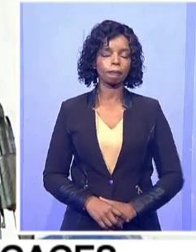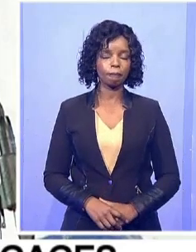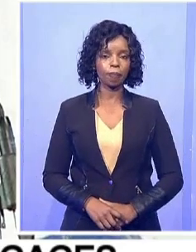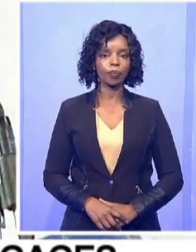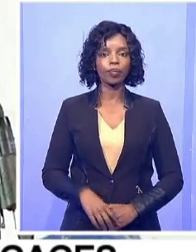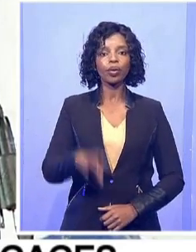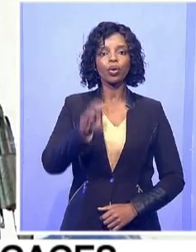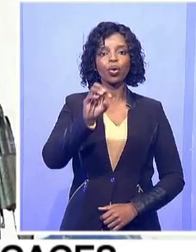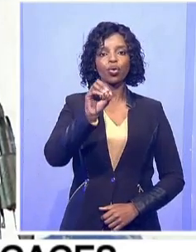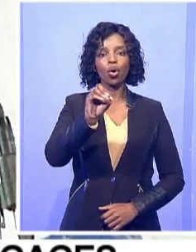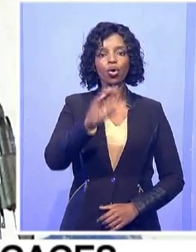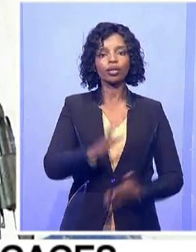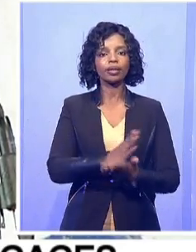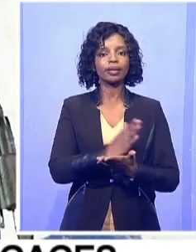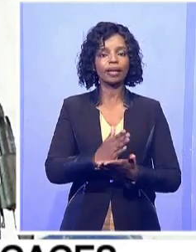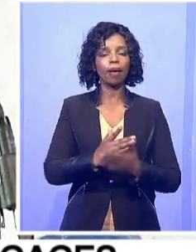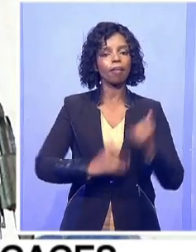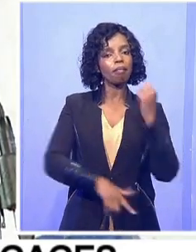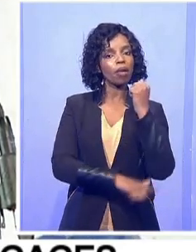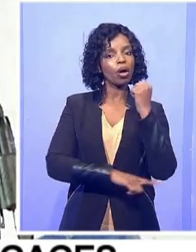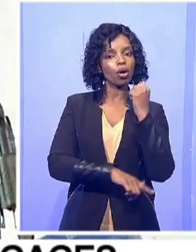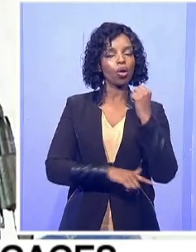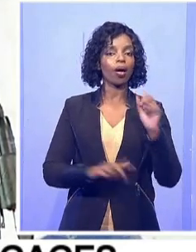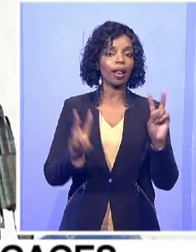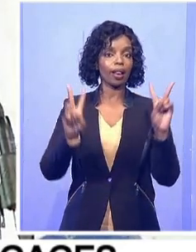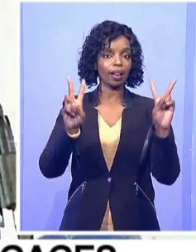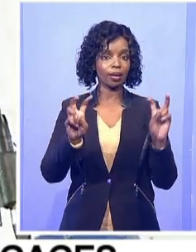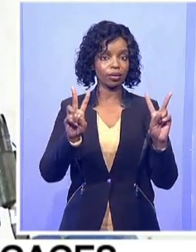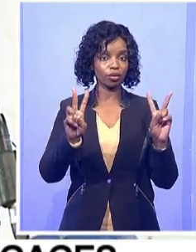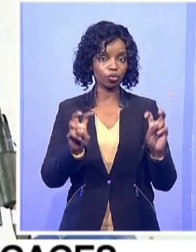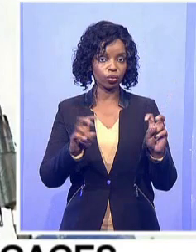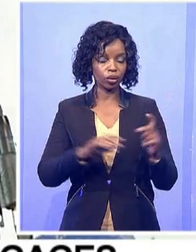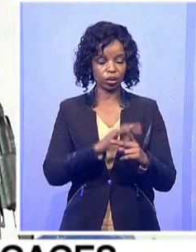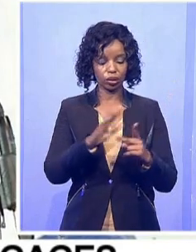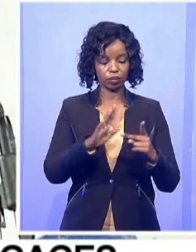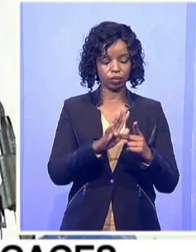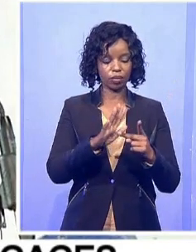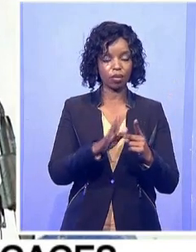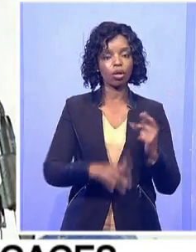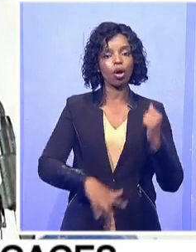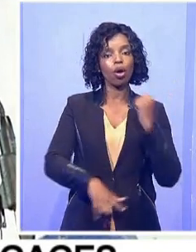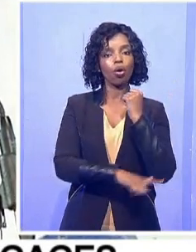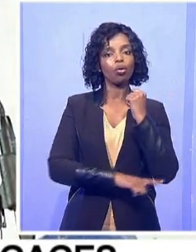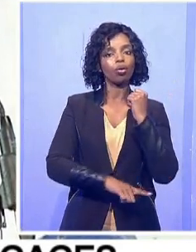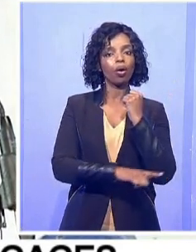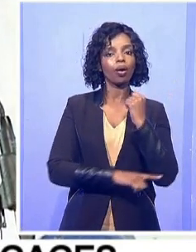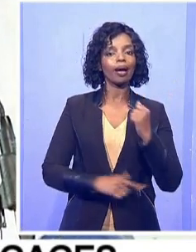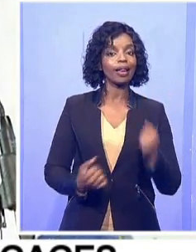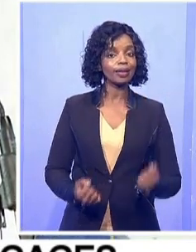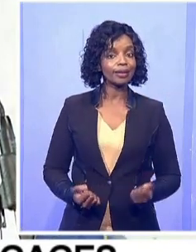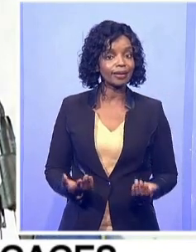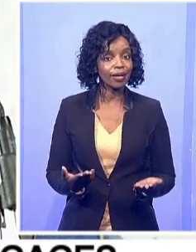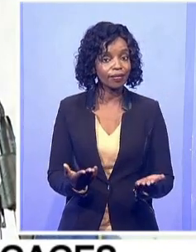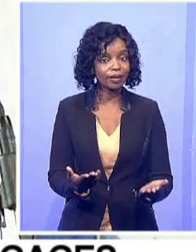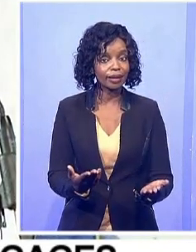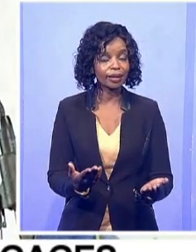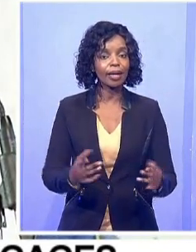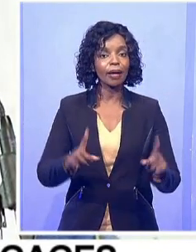local services that must accrue to the military veterans that comes